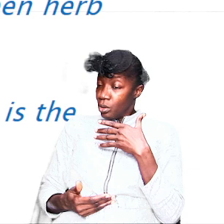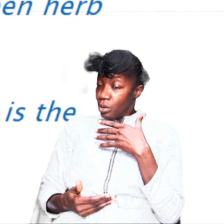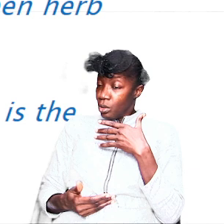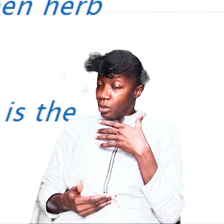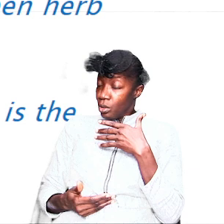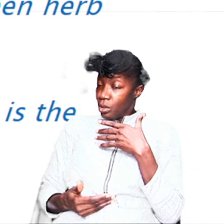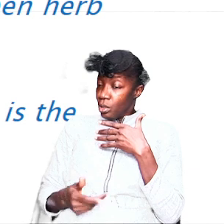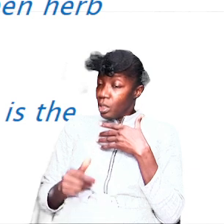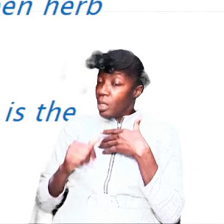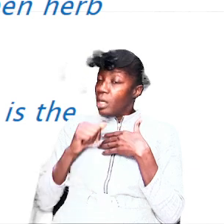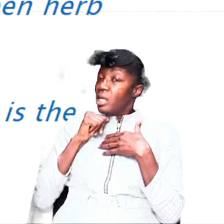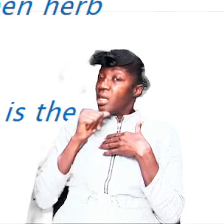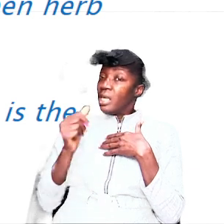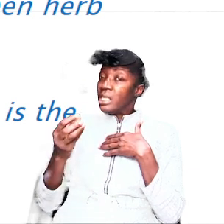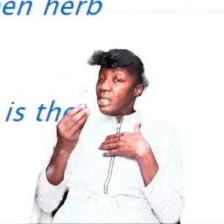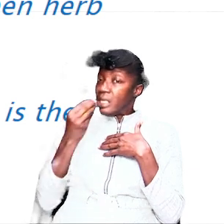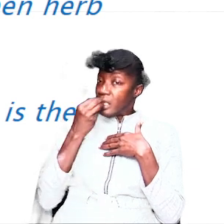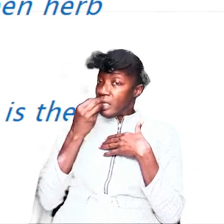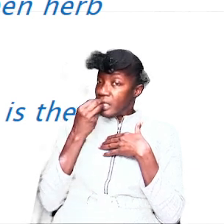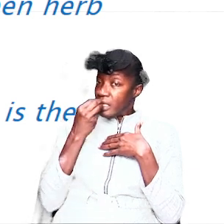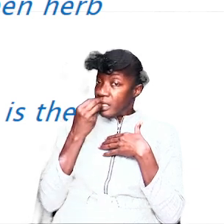shall he not eat.